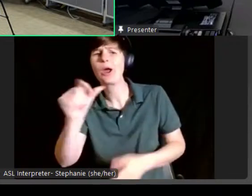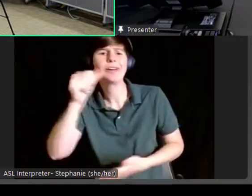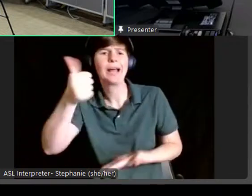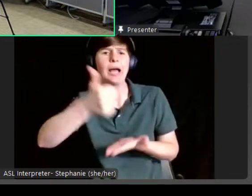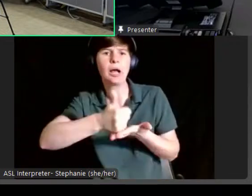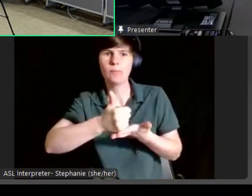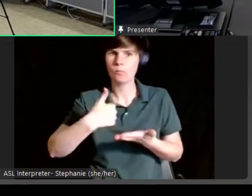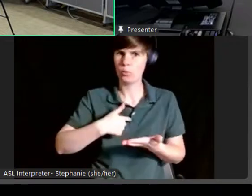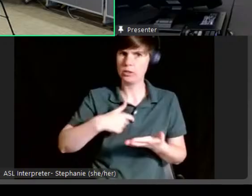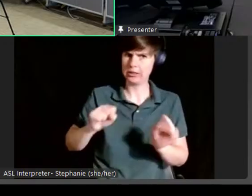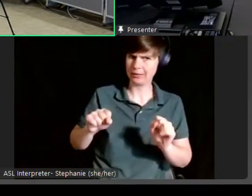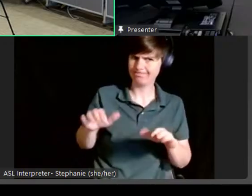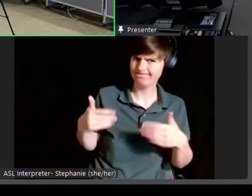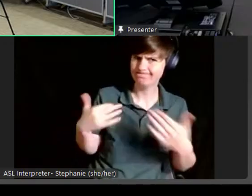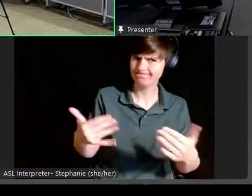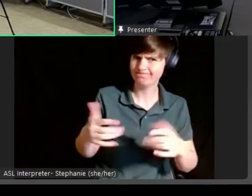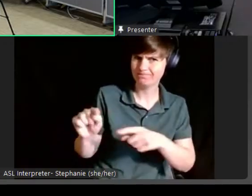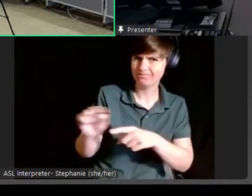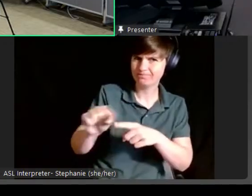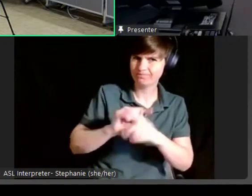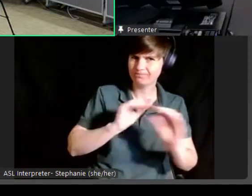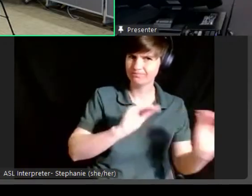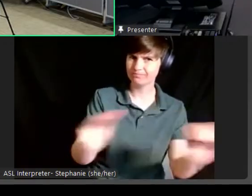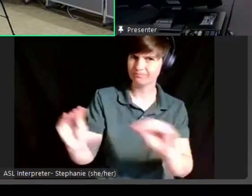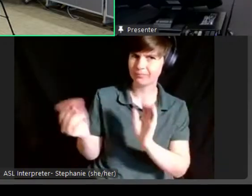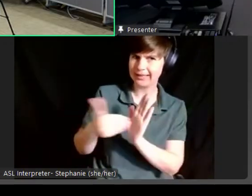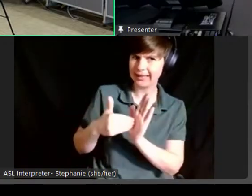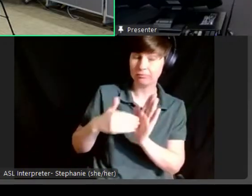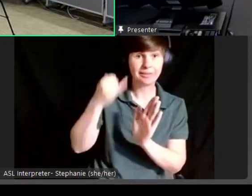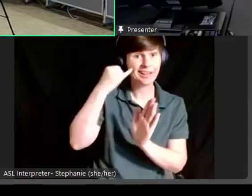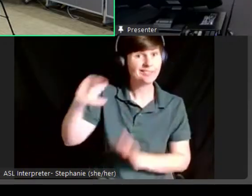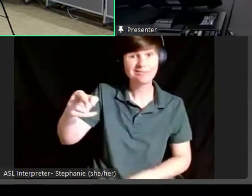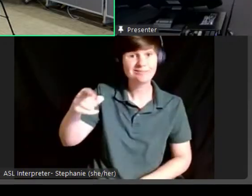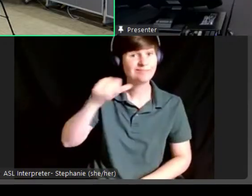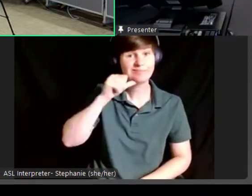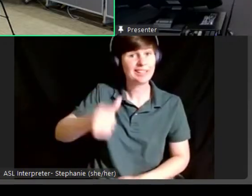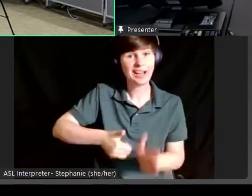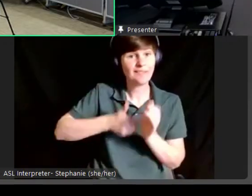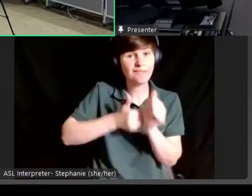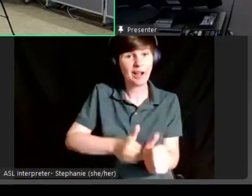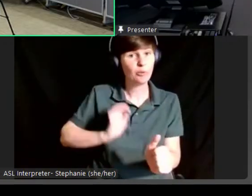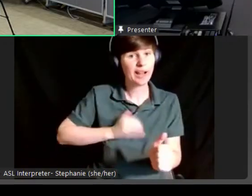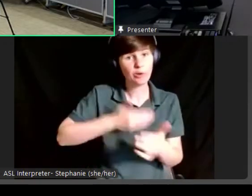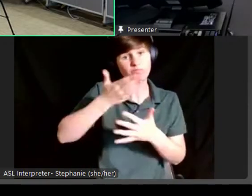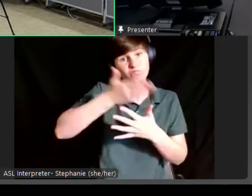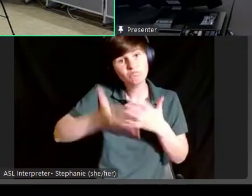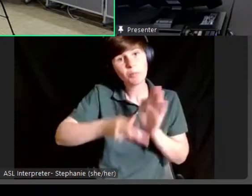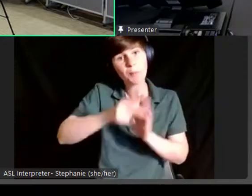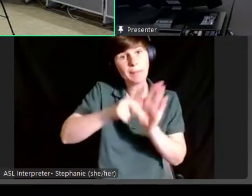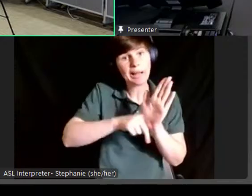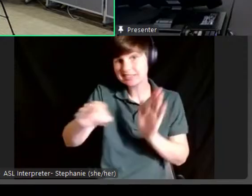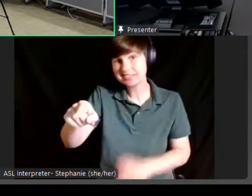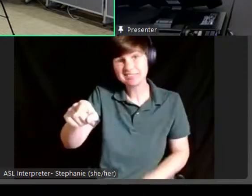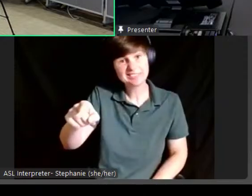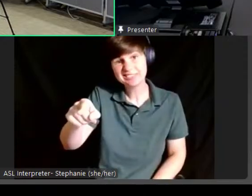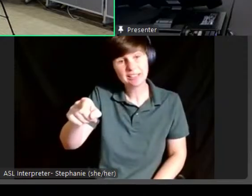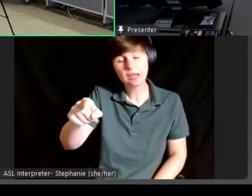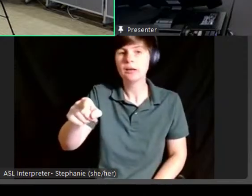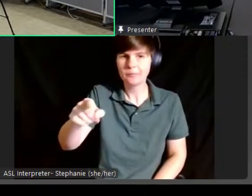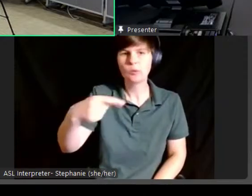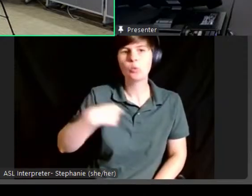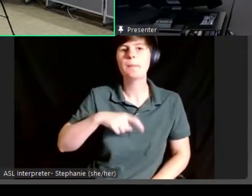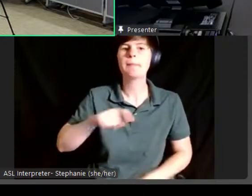should be followed. And if it's not followed, then we may need to re-instruct personnel that are at those